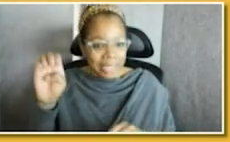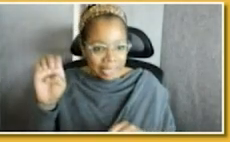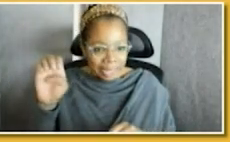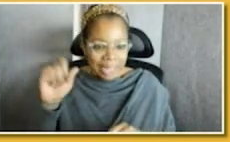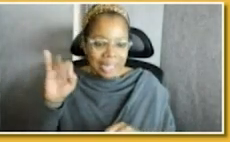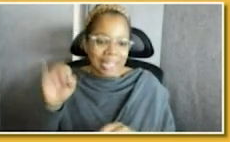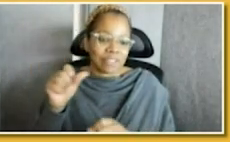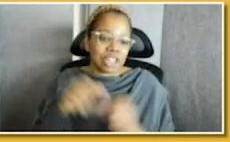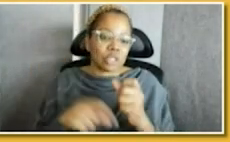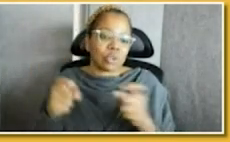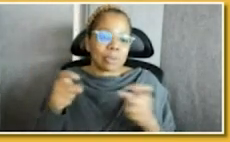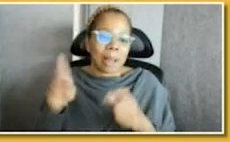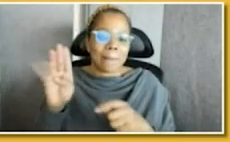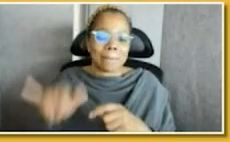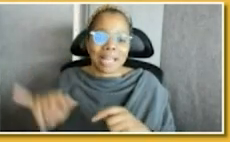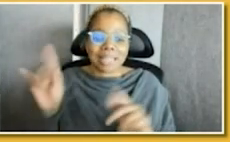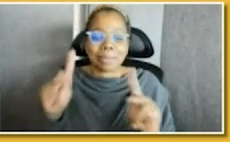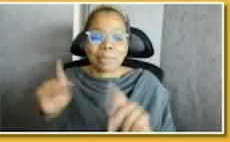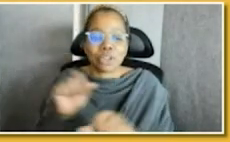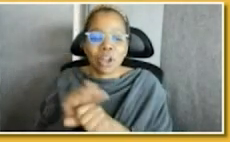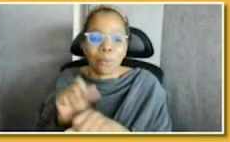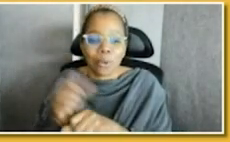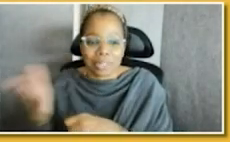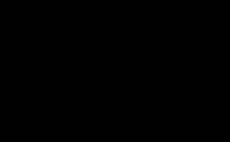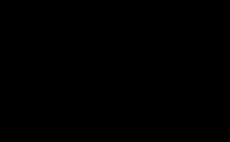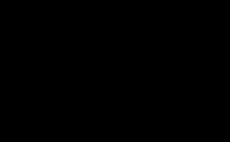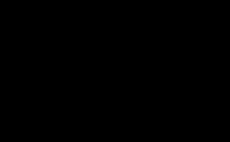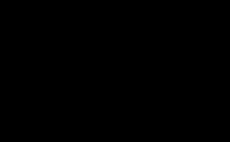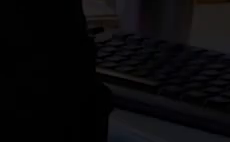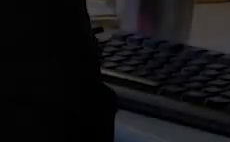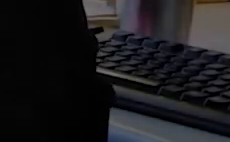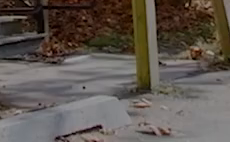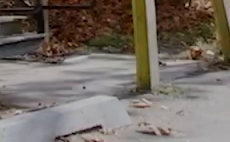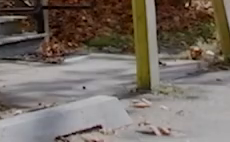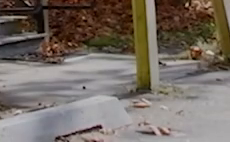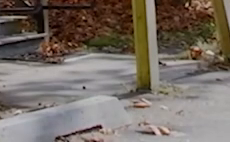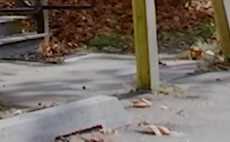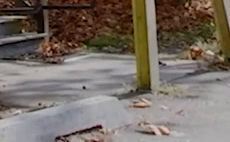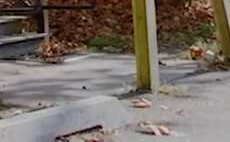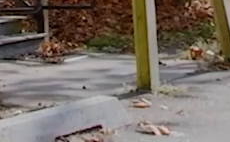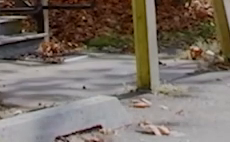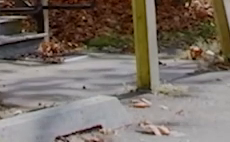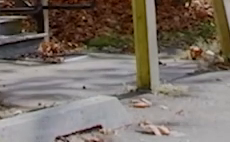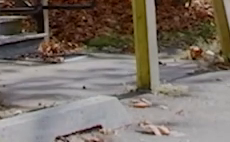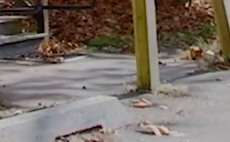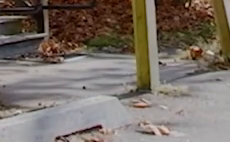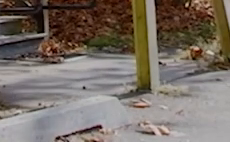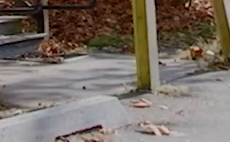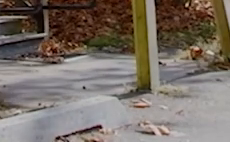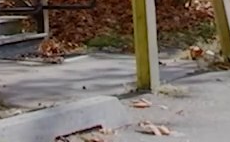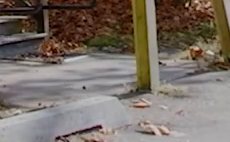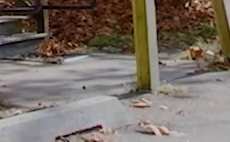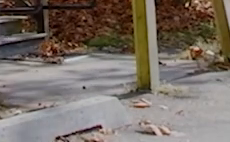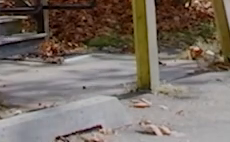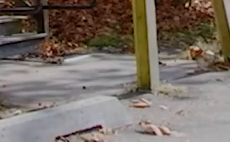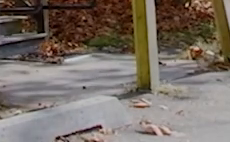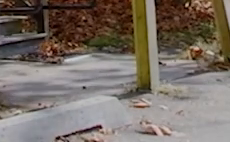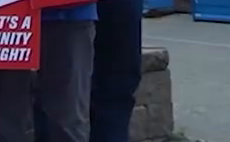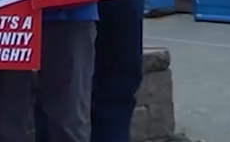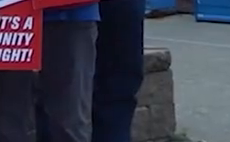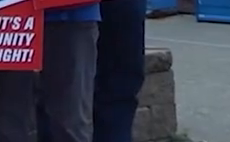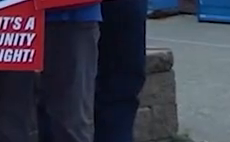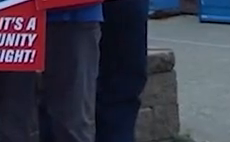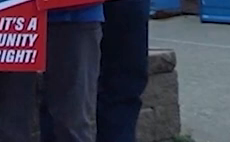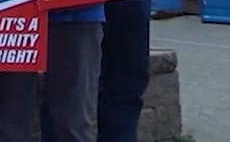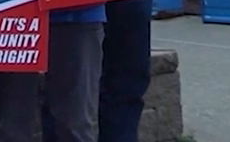by the people who work there and interact with the public every day. Every post office should be a local workers cooperative, a